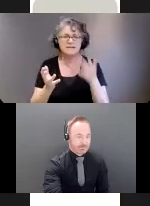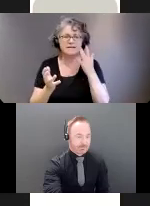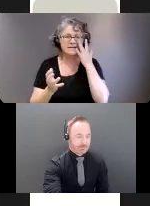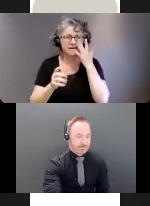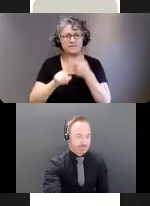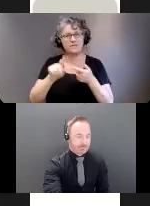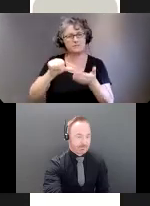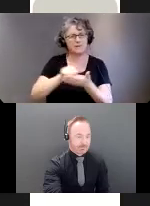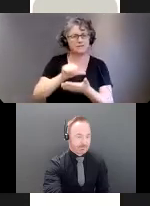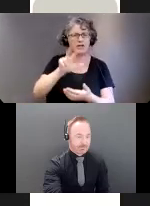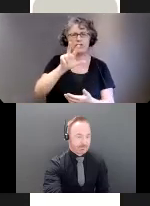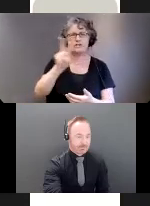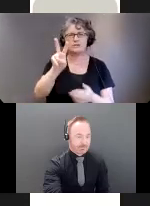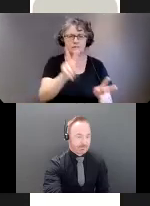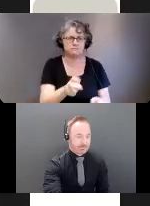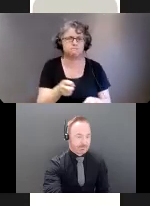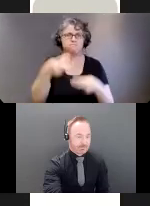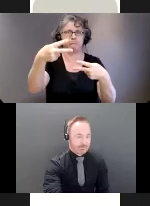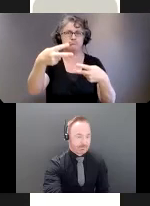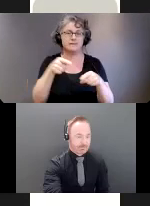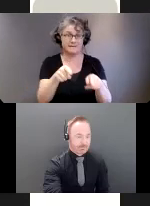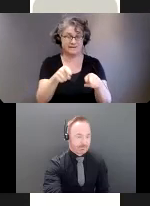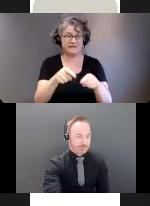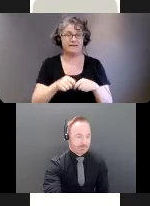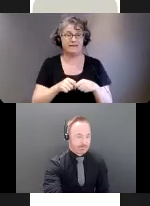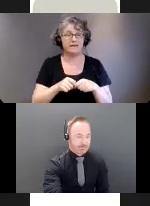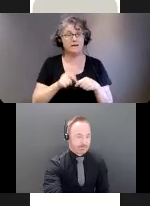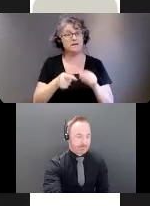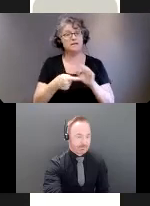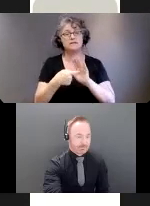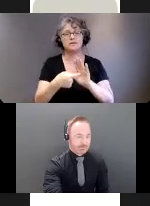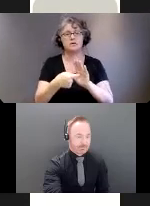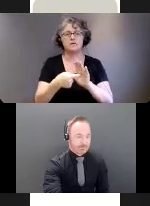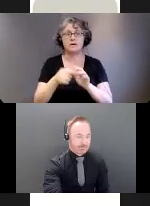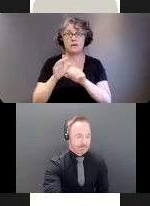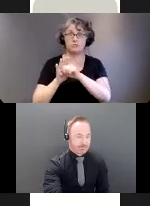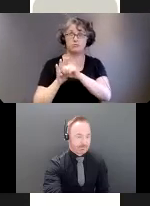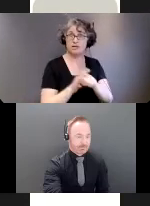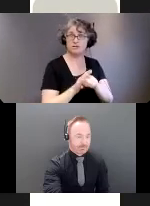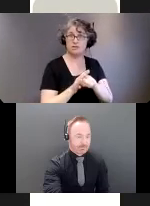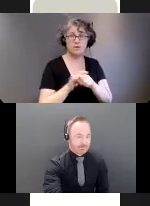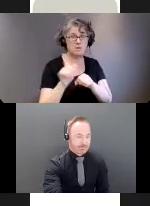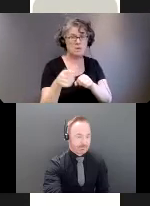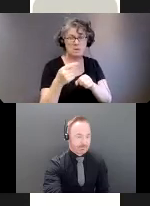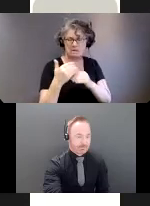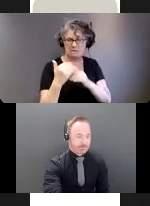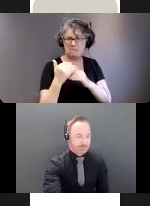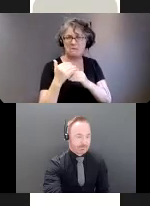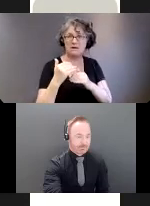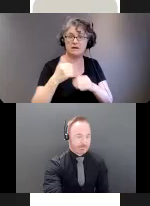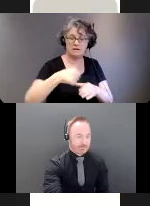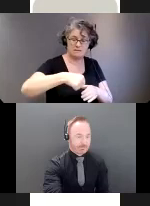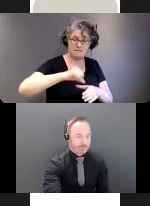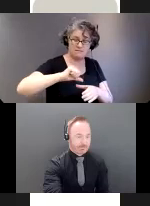page 32, and it shows how just 20 pounds of pressure is needed to open a soda can,